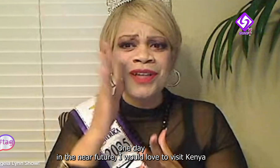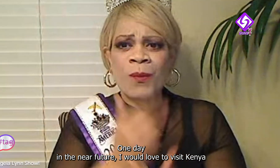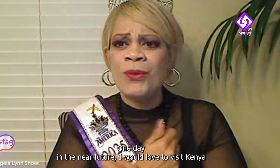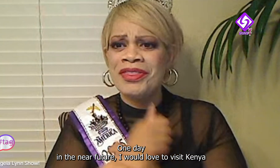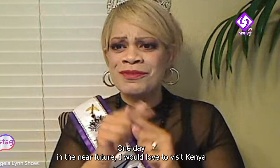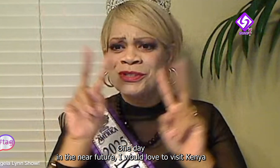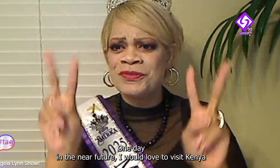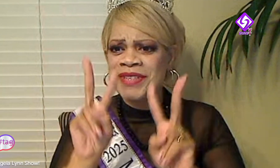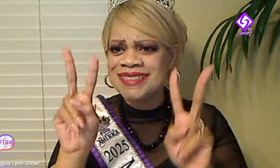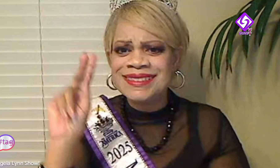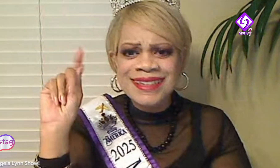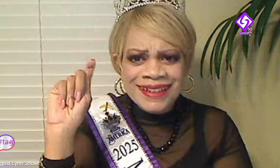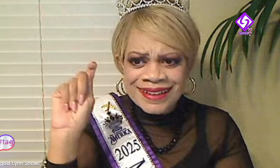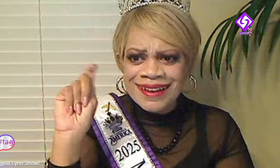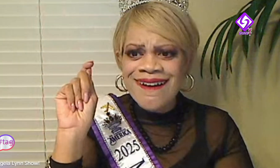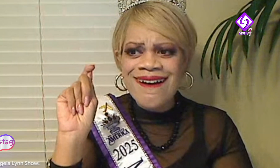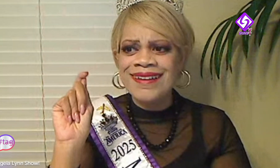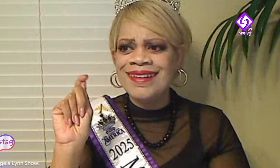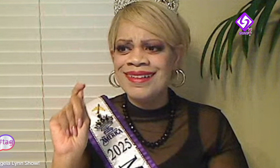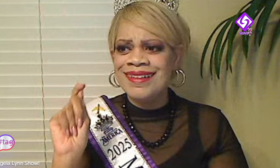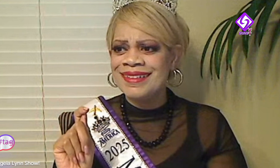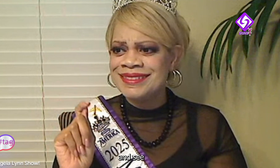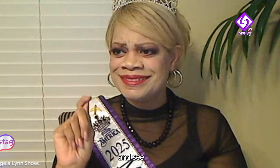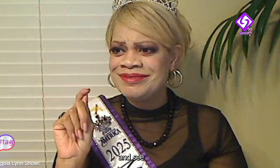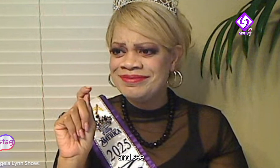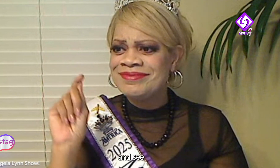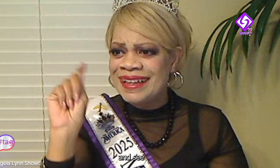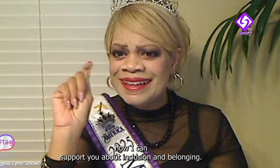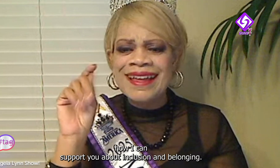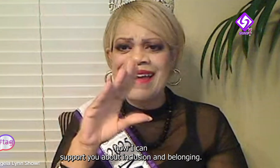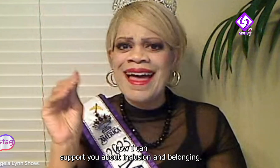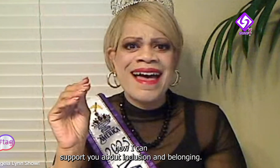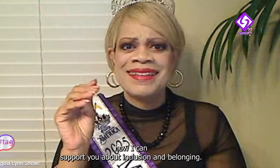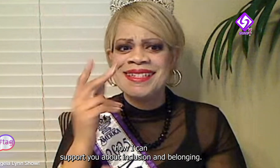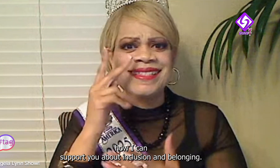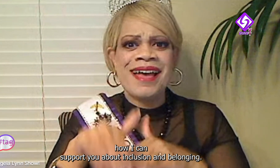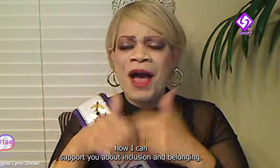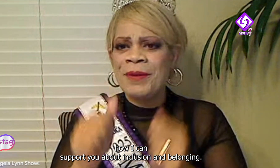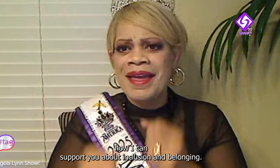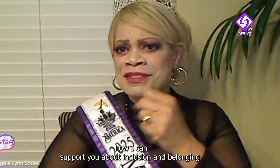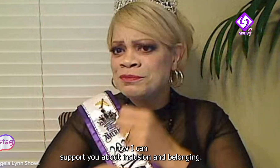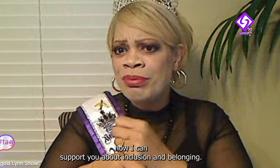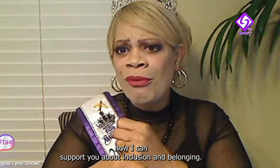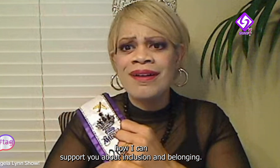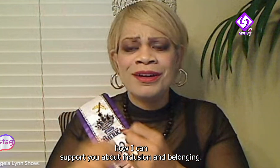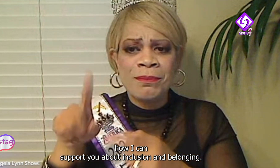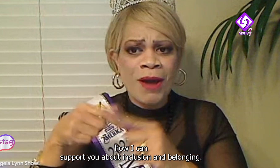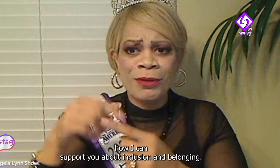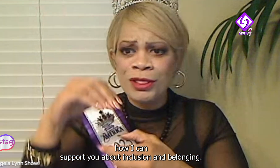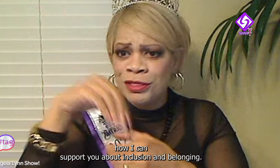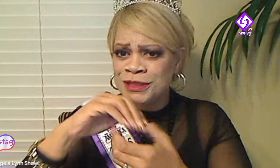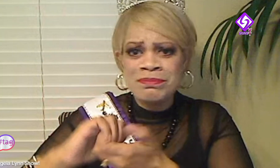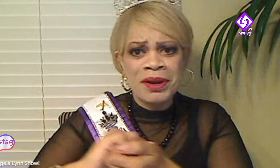I would love to visit Kenya and see how I can support you about inclusion